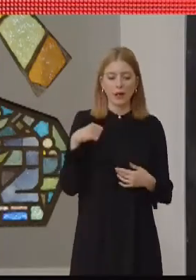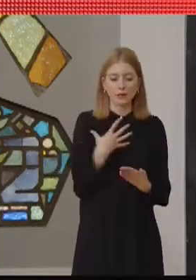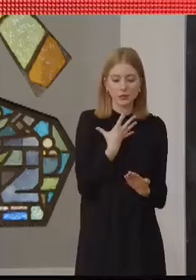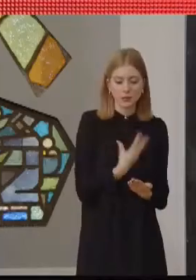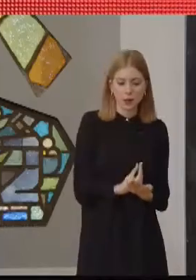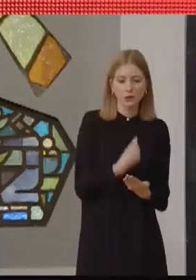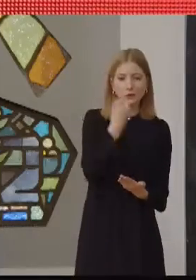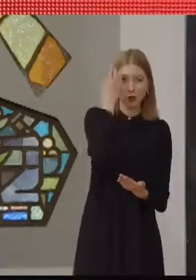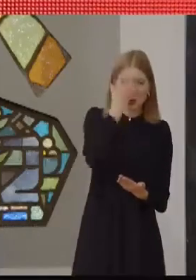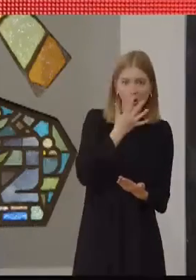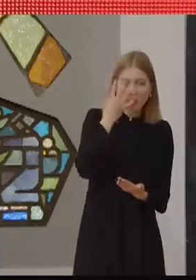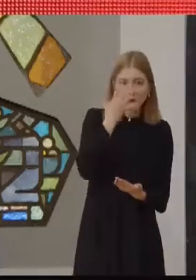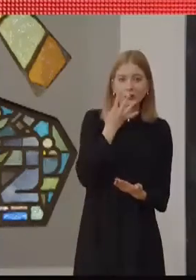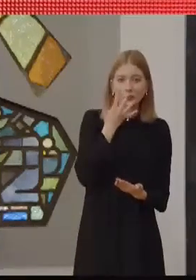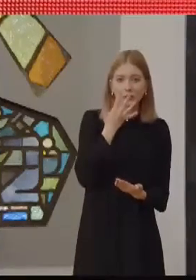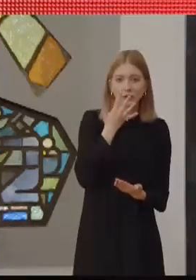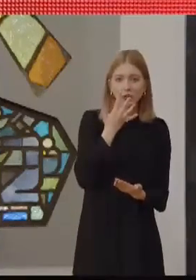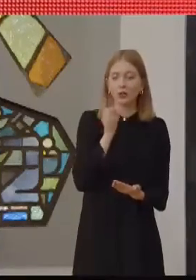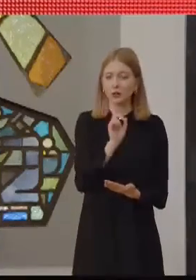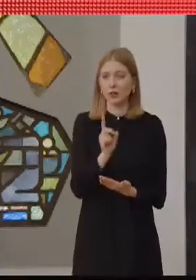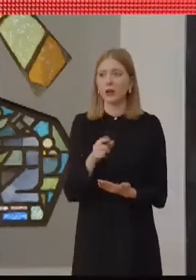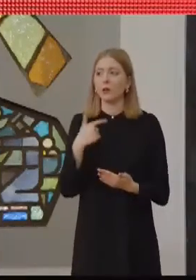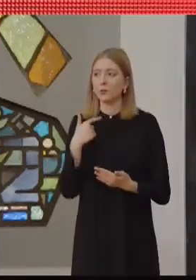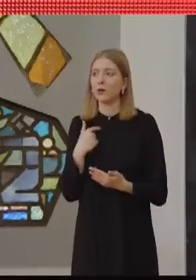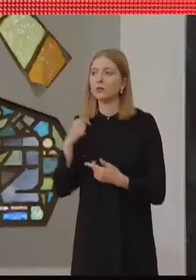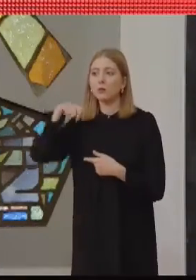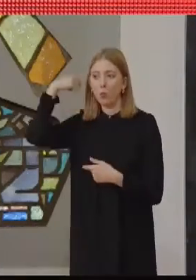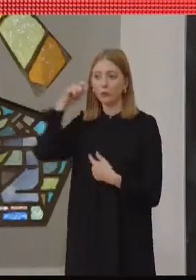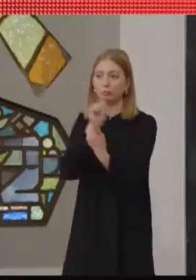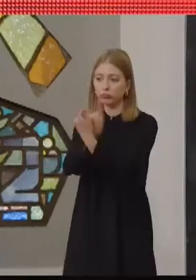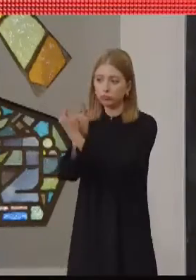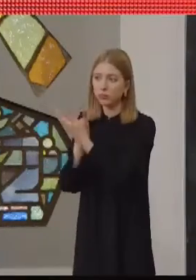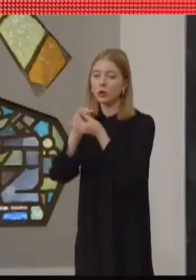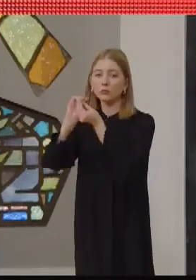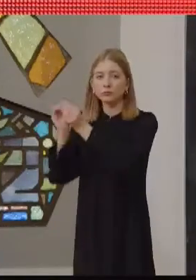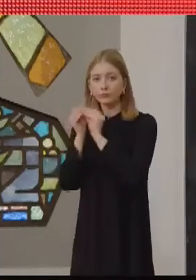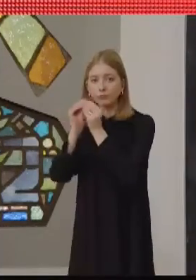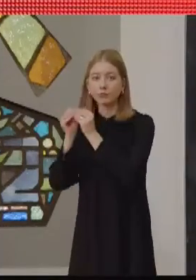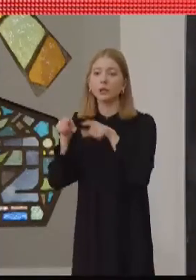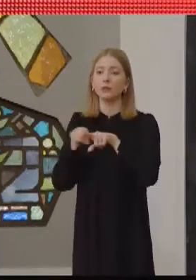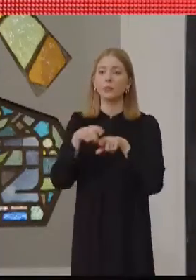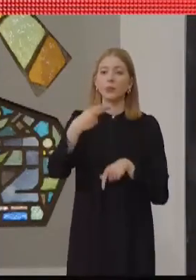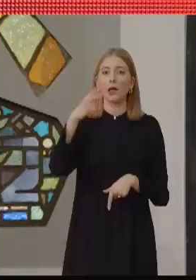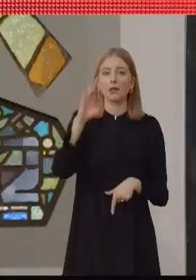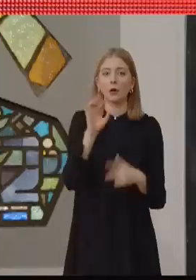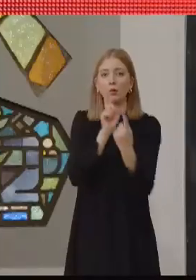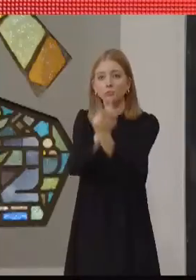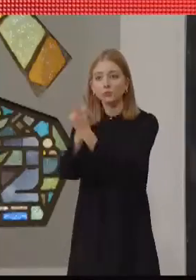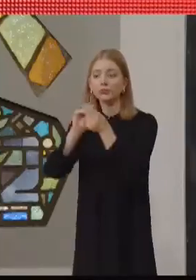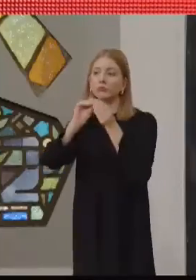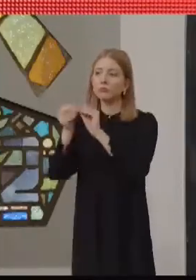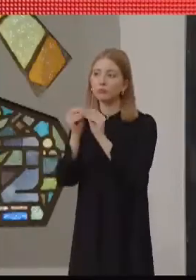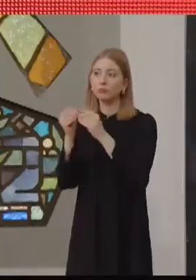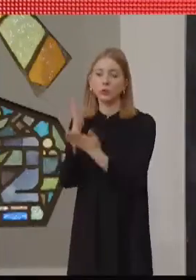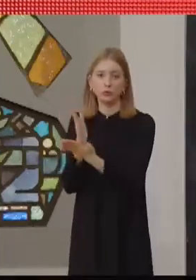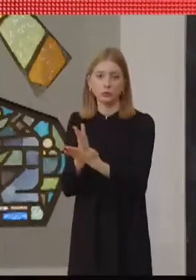shaping, we are basing ourselves not only on our office opinions, we also talk with the